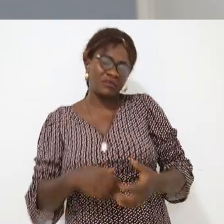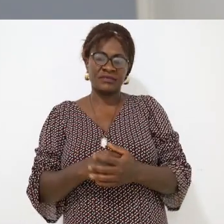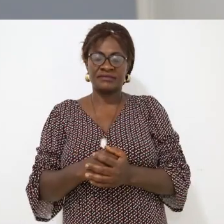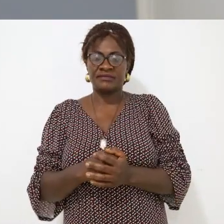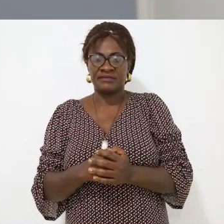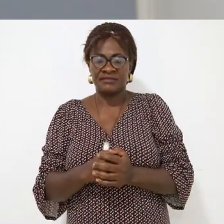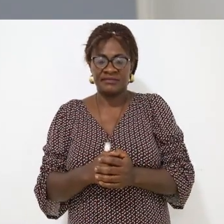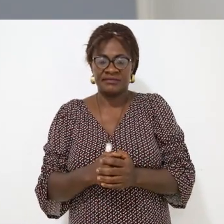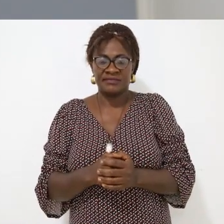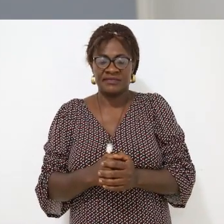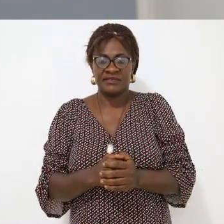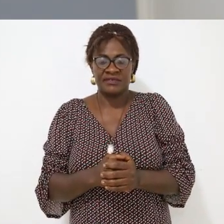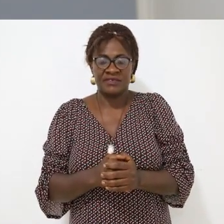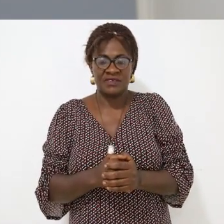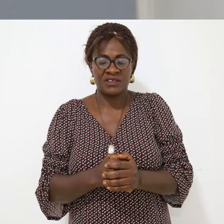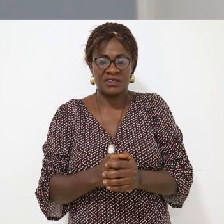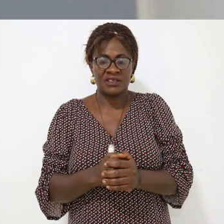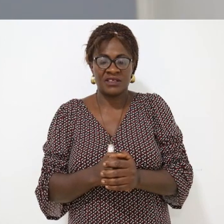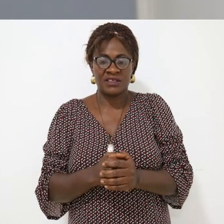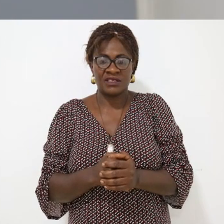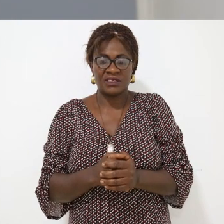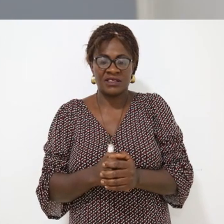tiredness or fatigue,